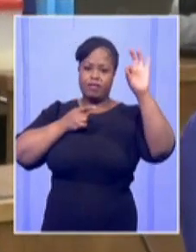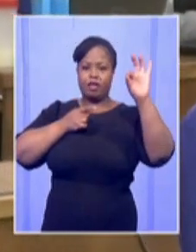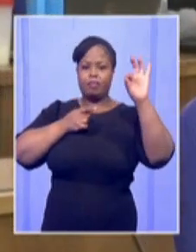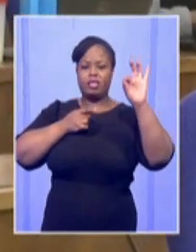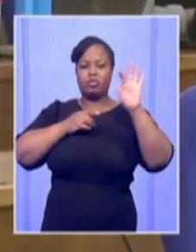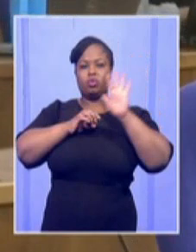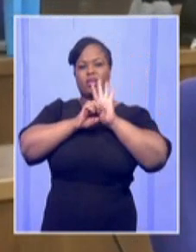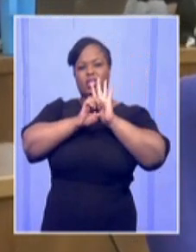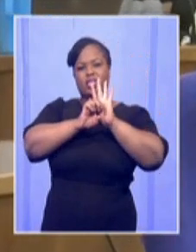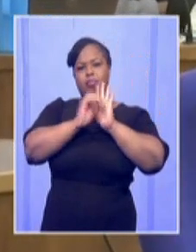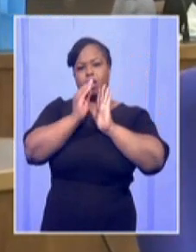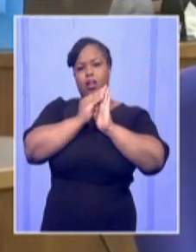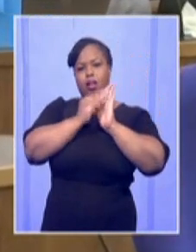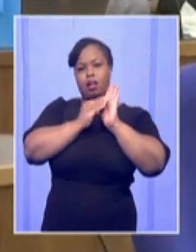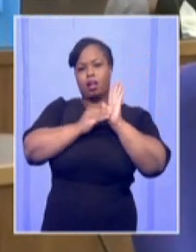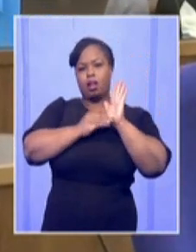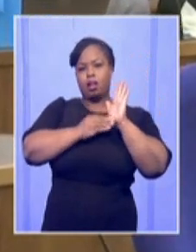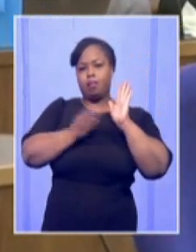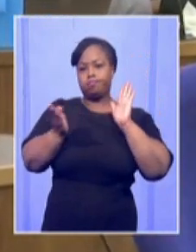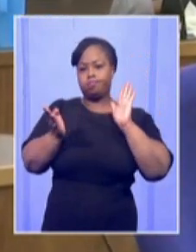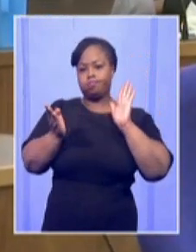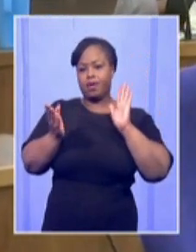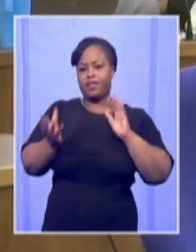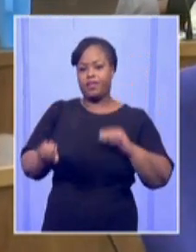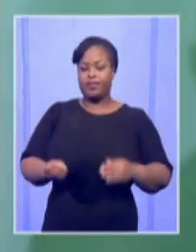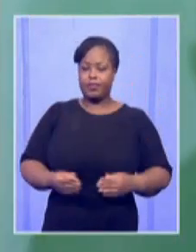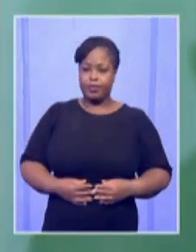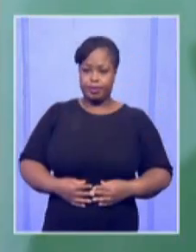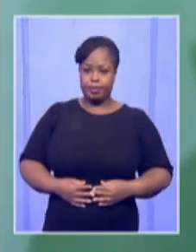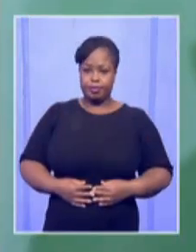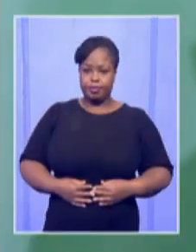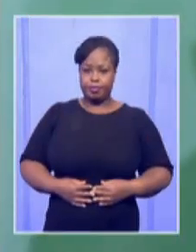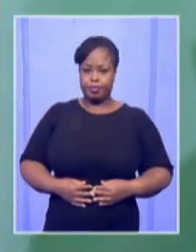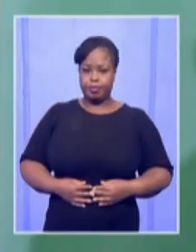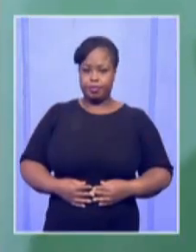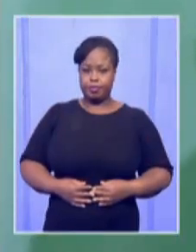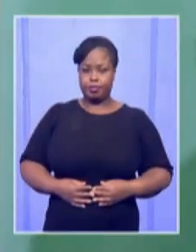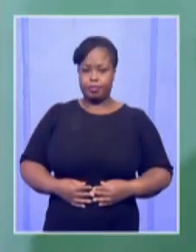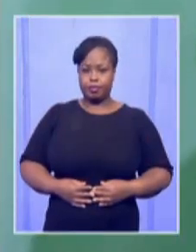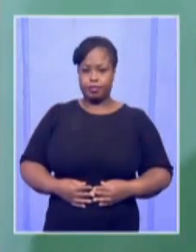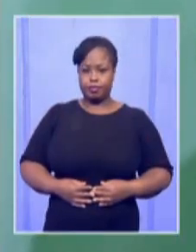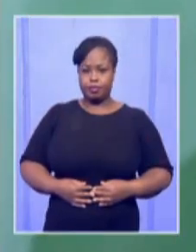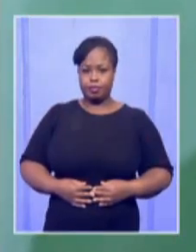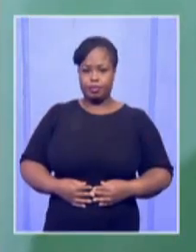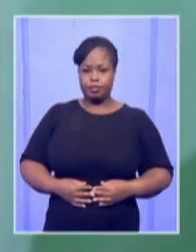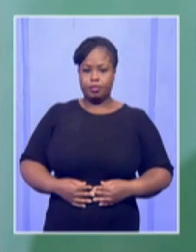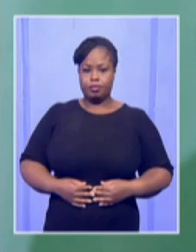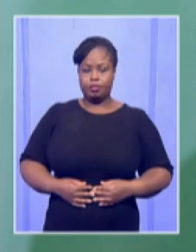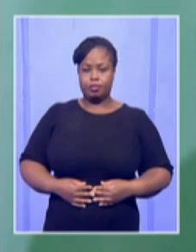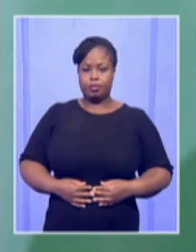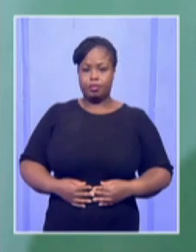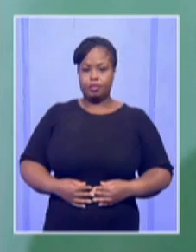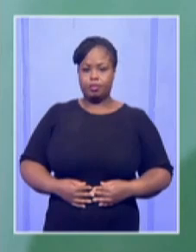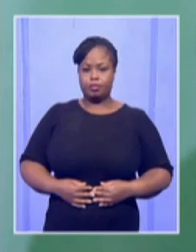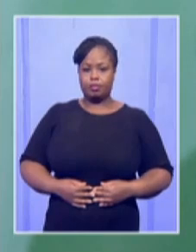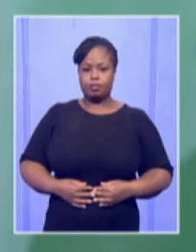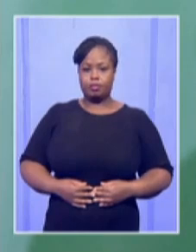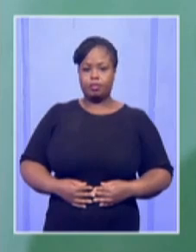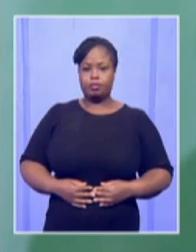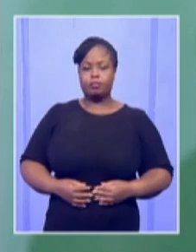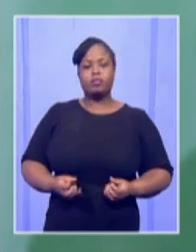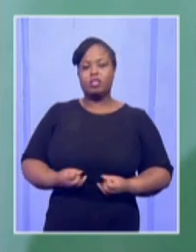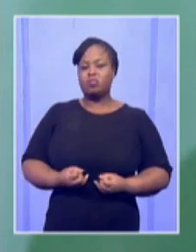of those, and in a number of these, you would find that the courts